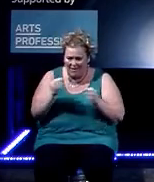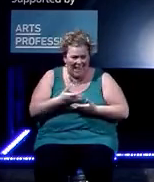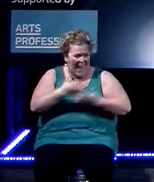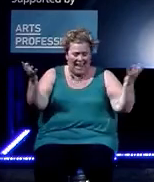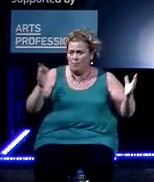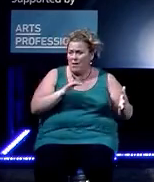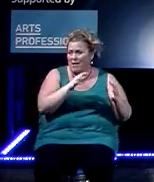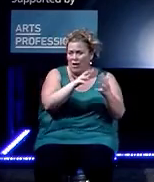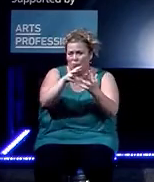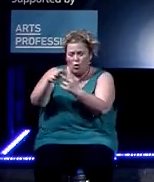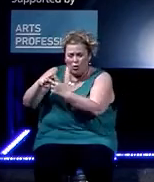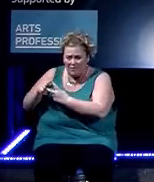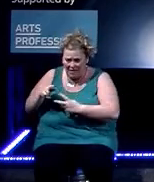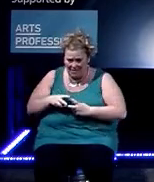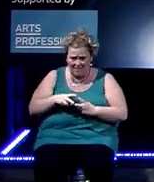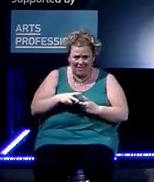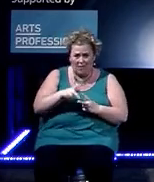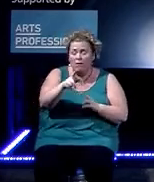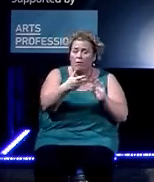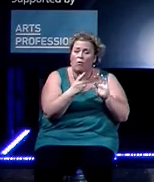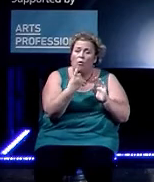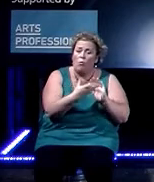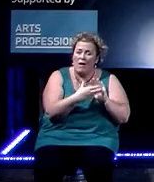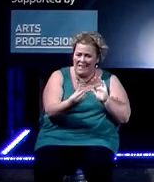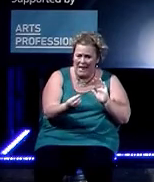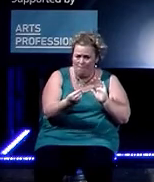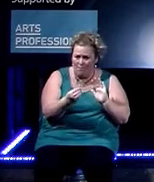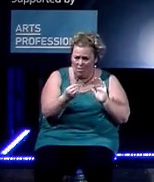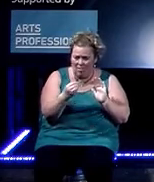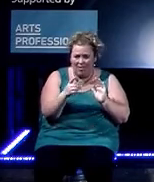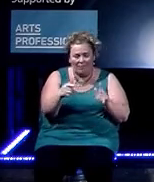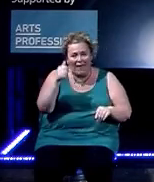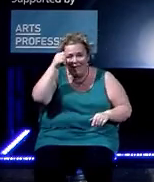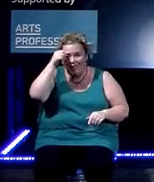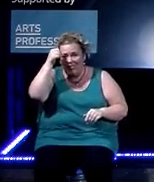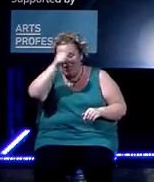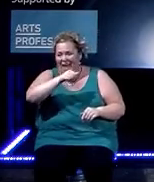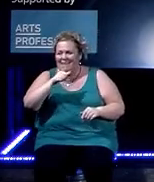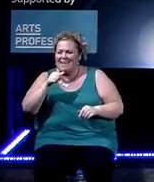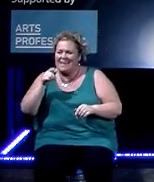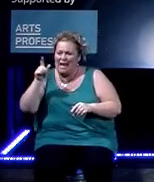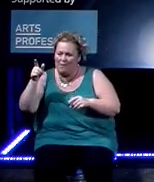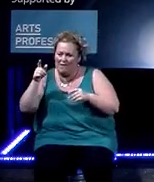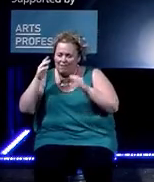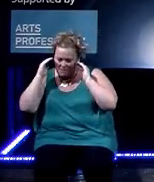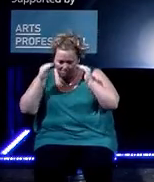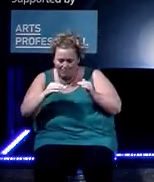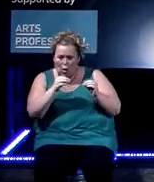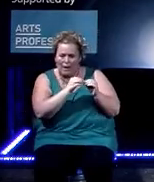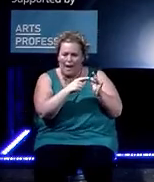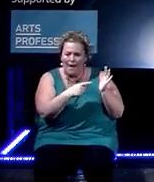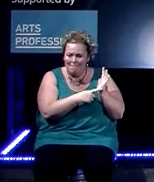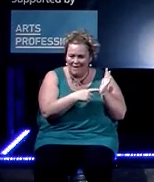concept, the real-life working example of a content-centric network that all the academics working on this point to is BitTorrent. And the